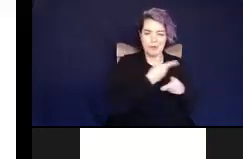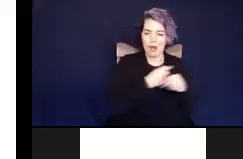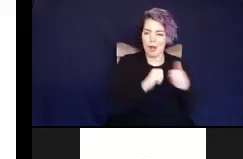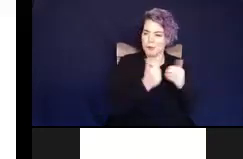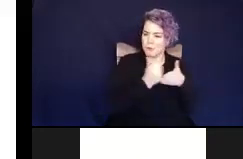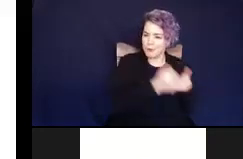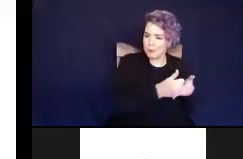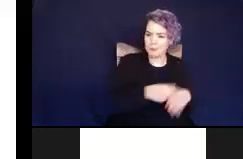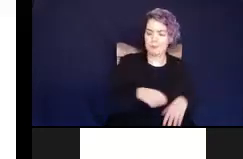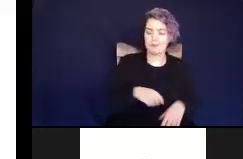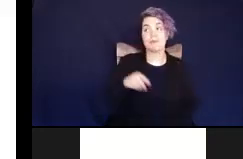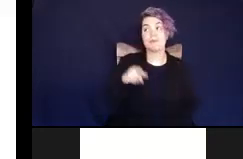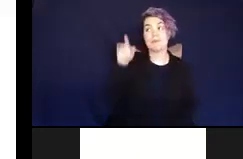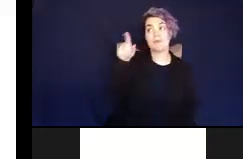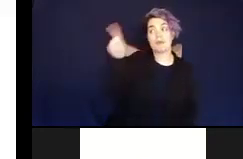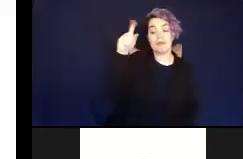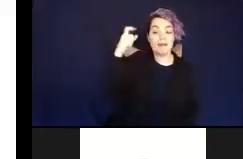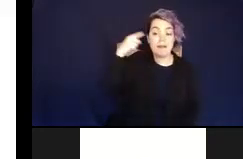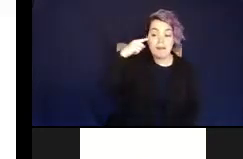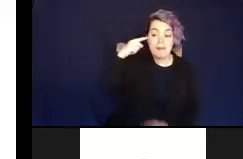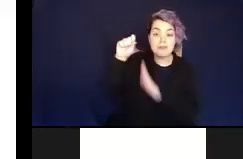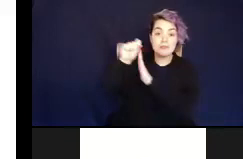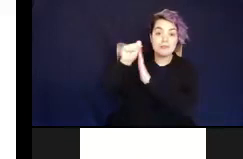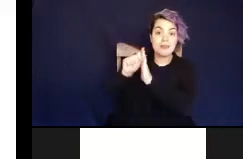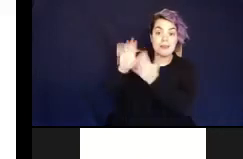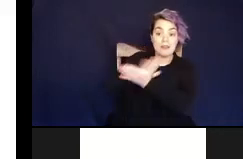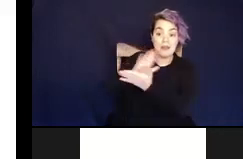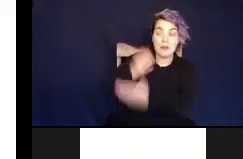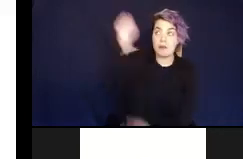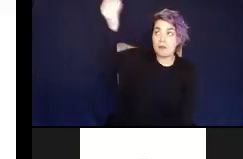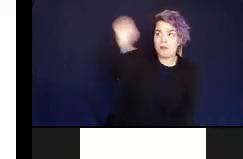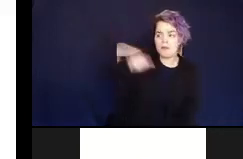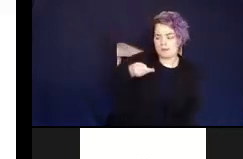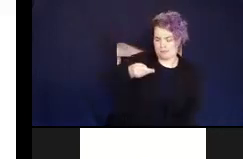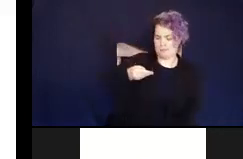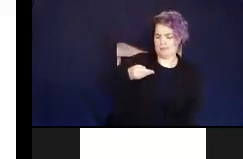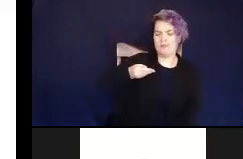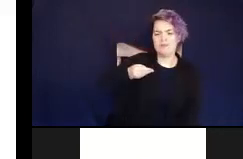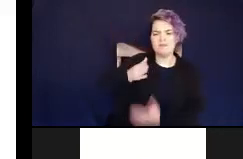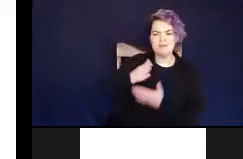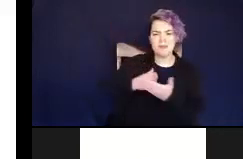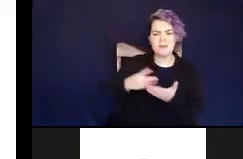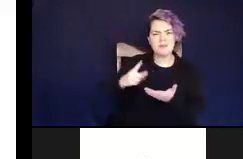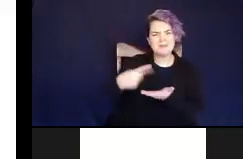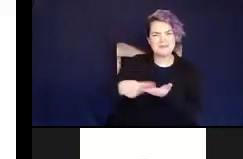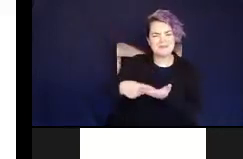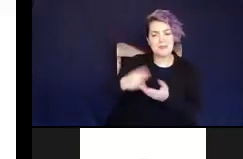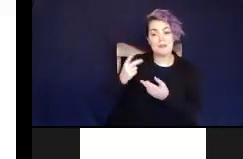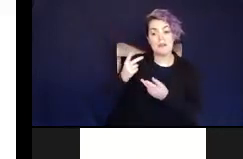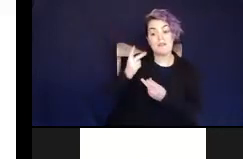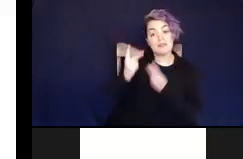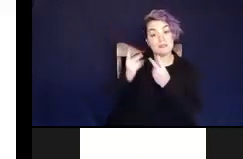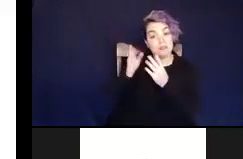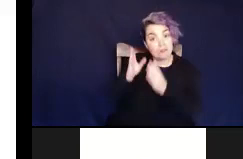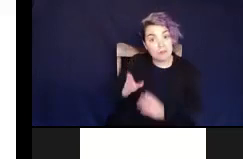to present barriers. I think a lot of people look at the CMS guidance that talked about visiting people